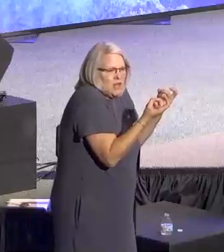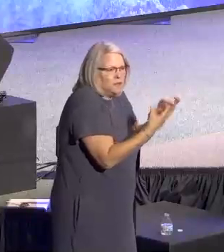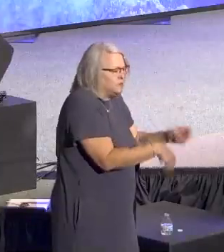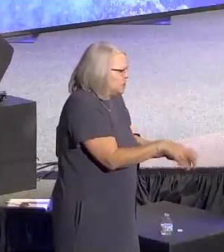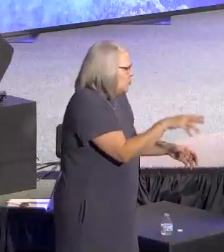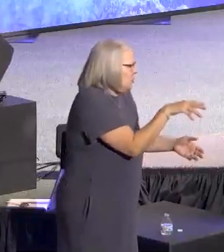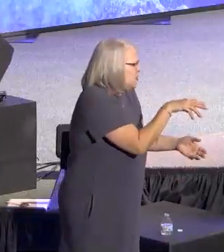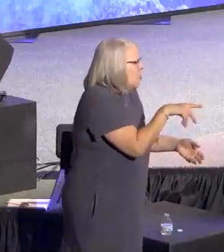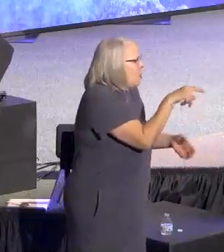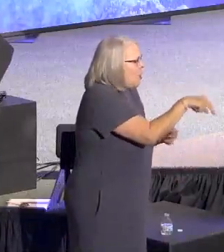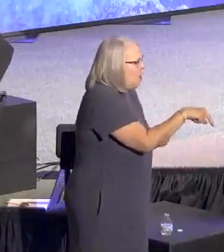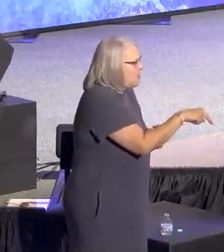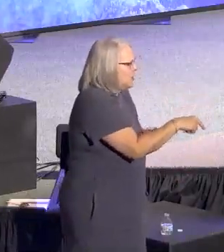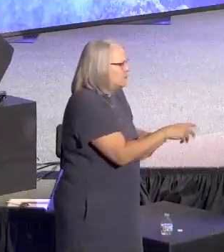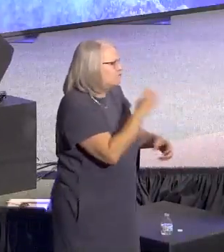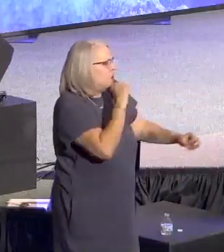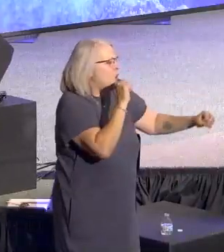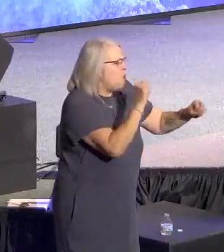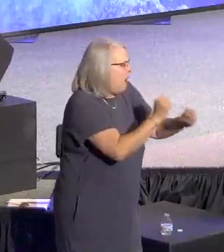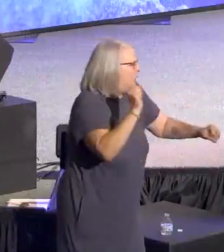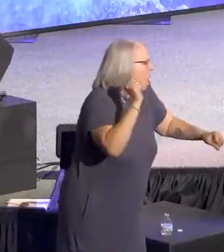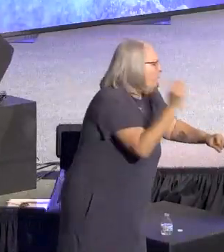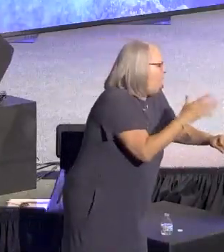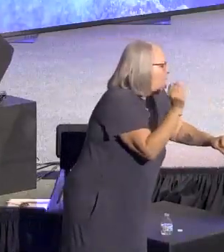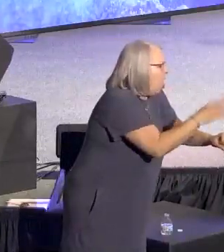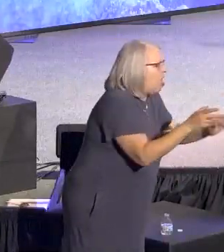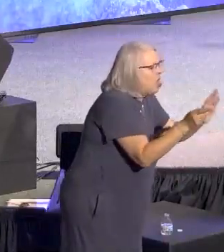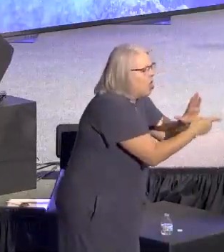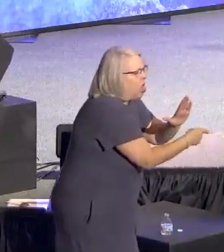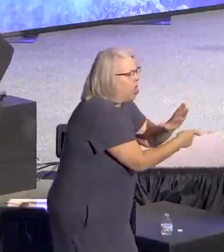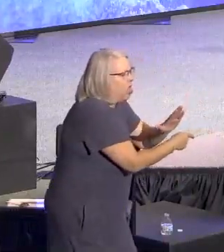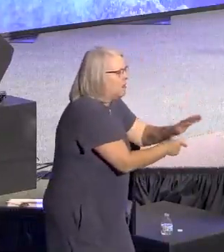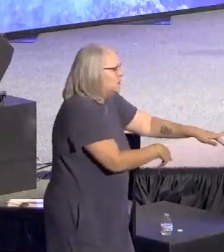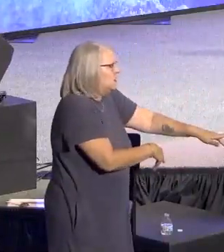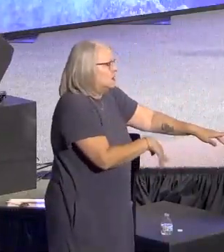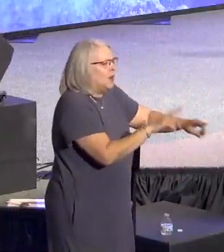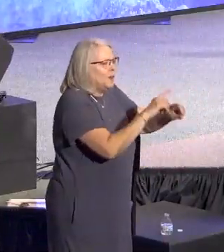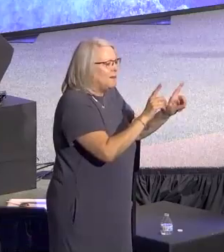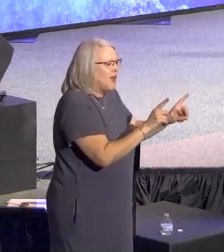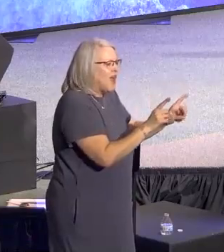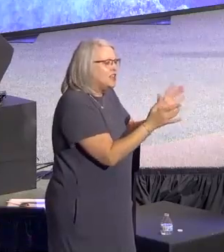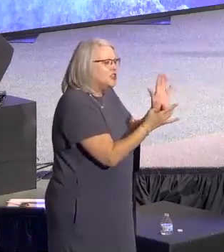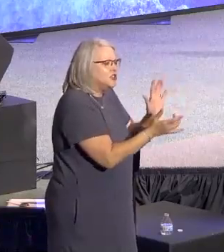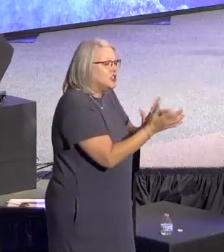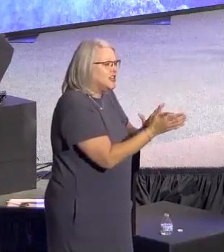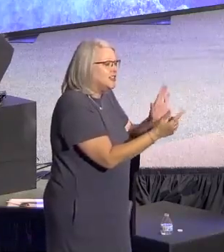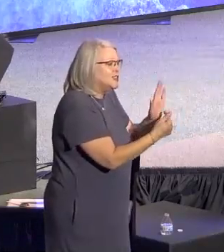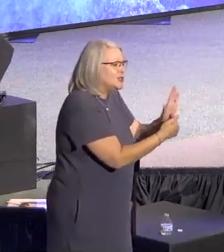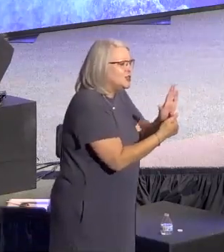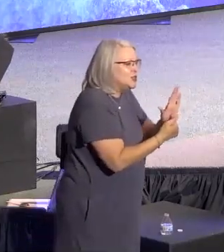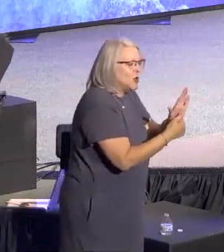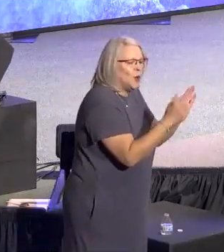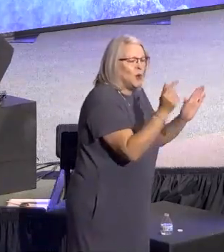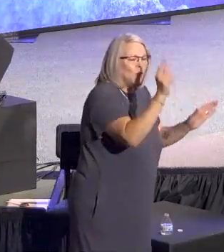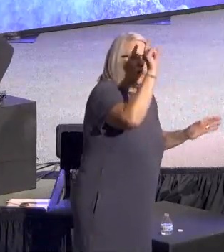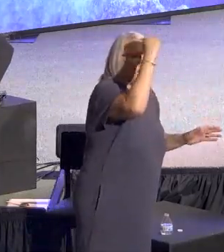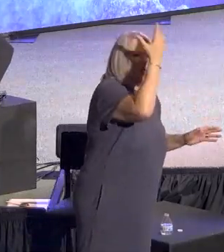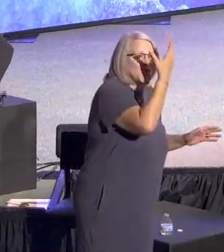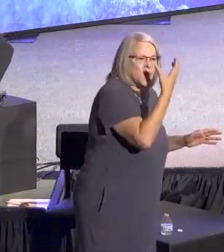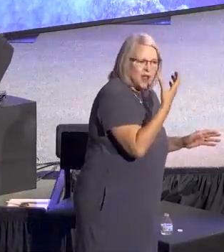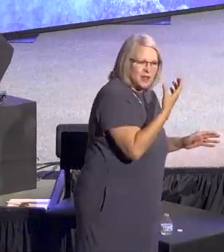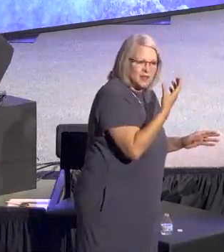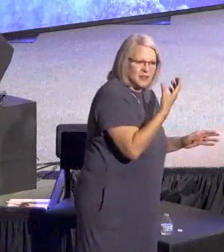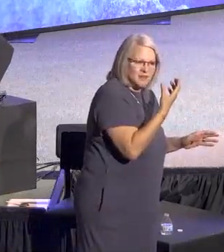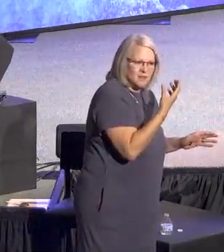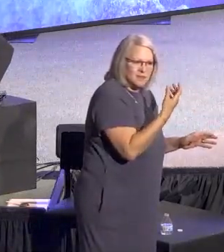what she deserved, according to the Jewish law, was death. And that's exactly what these people were going to do. They were going to stone this